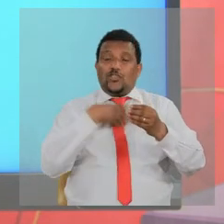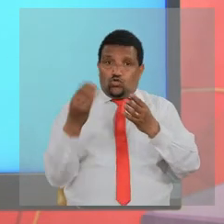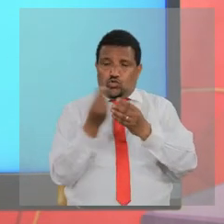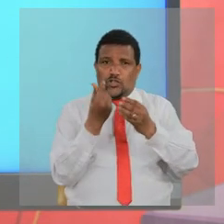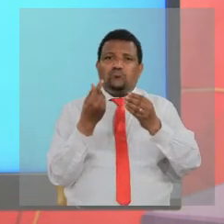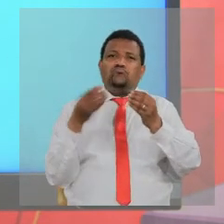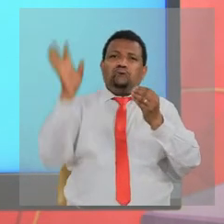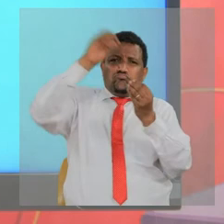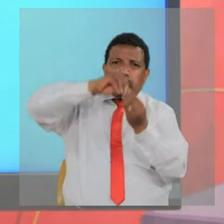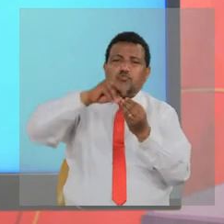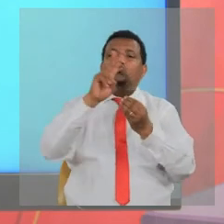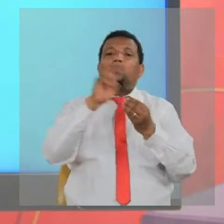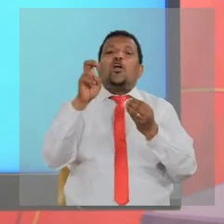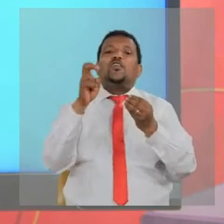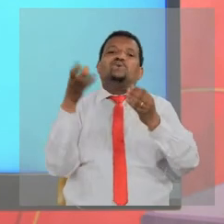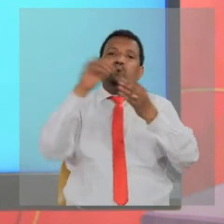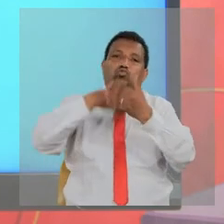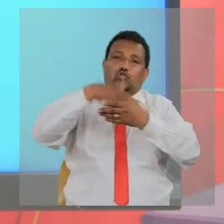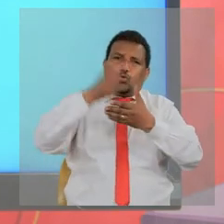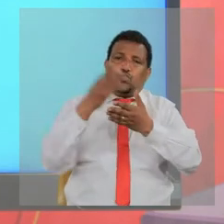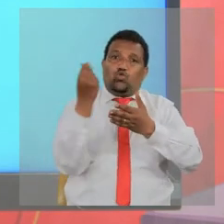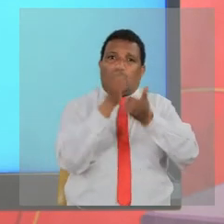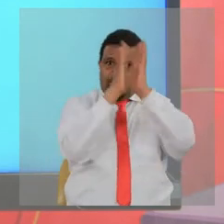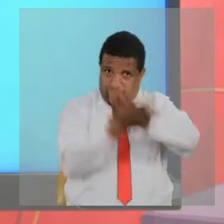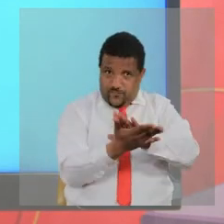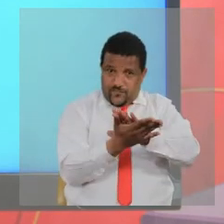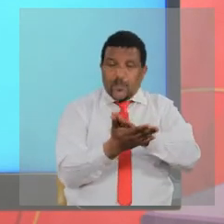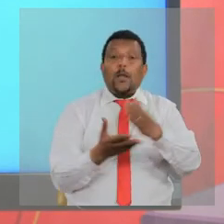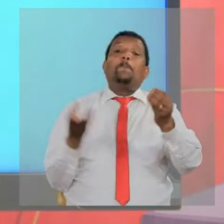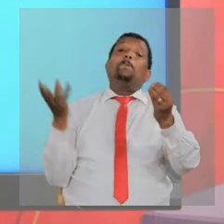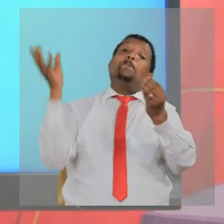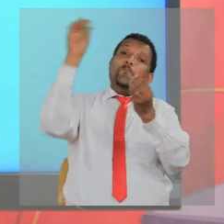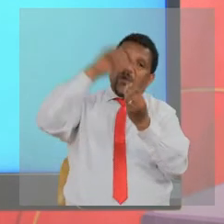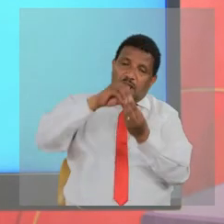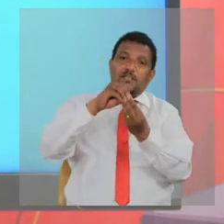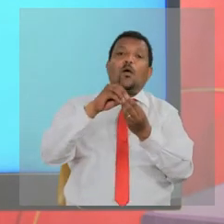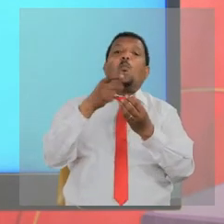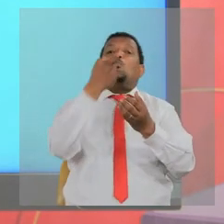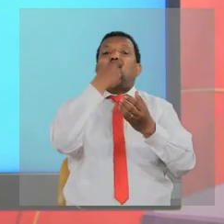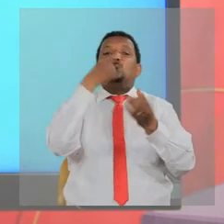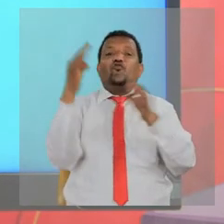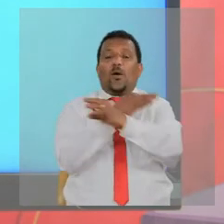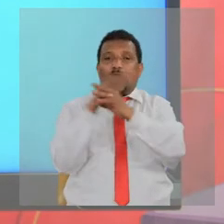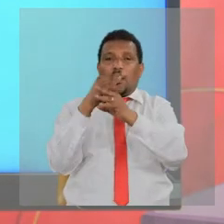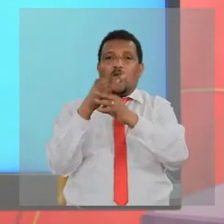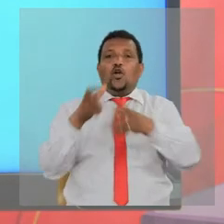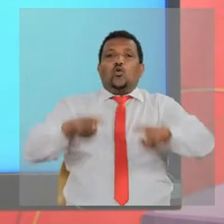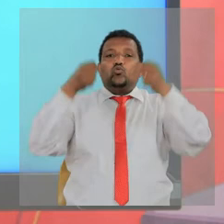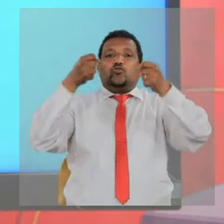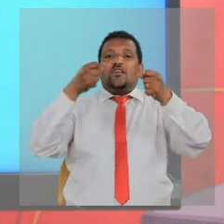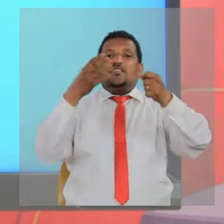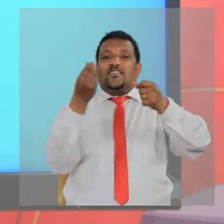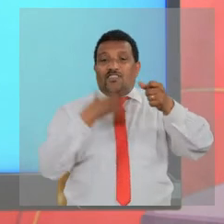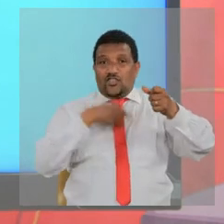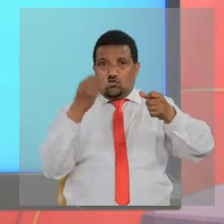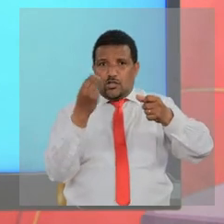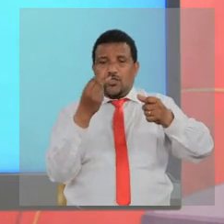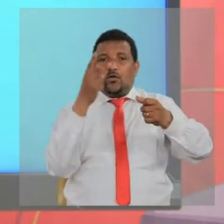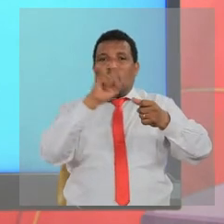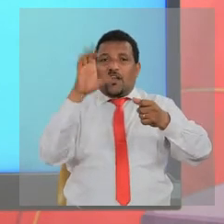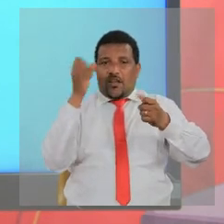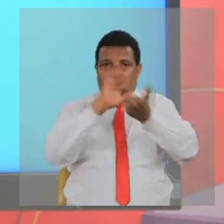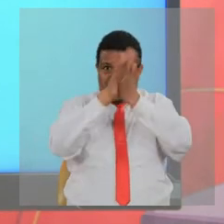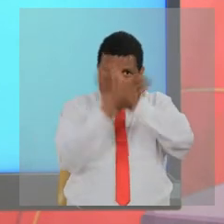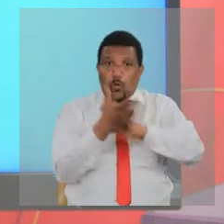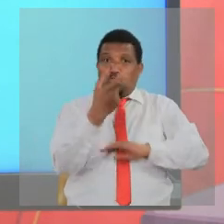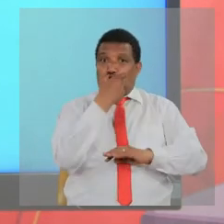a quintal of weight is 200 birr, plus the value added by the biscuit factory on a quintal of flour mill is 100 birr, and